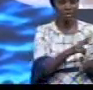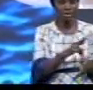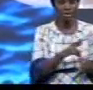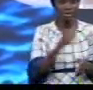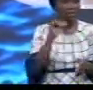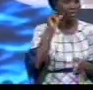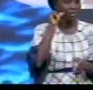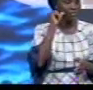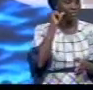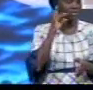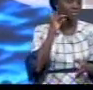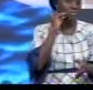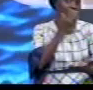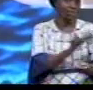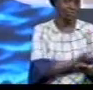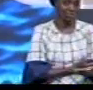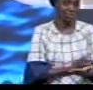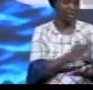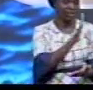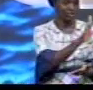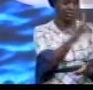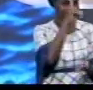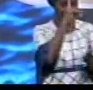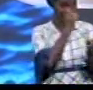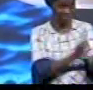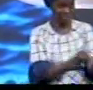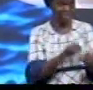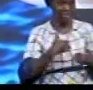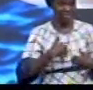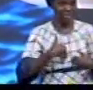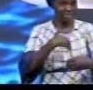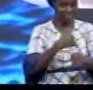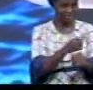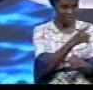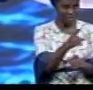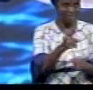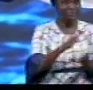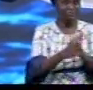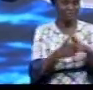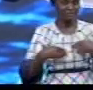faith has made thee whole. Not just